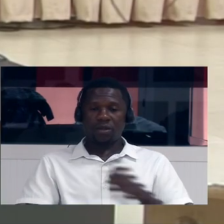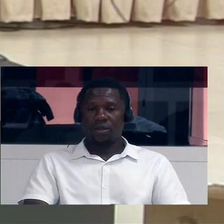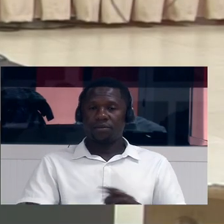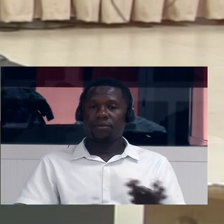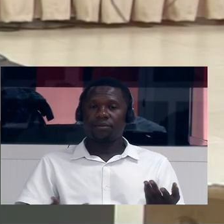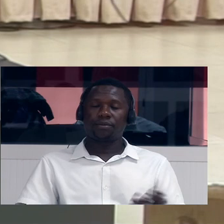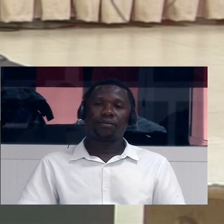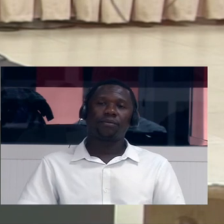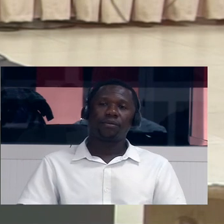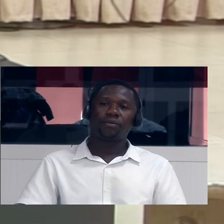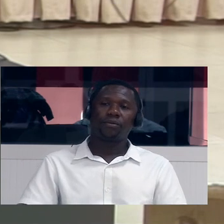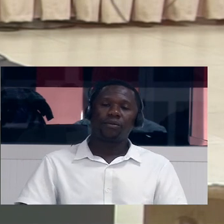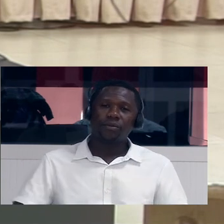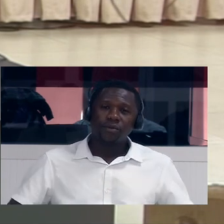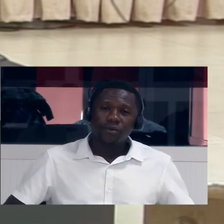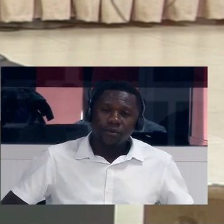once. All right.